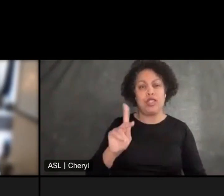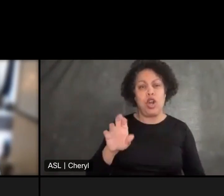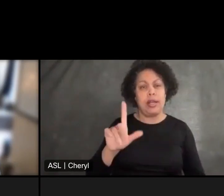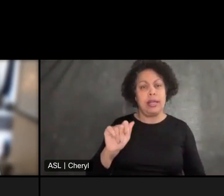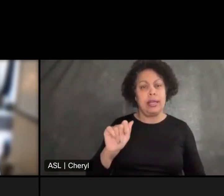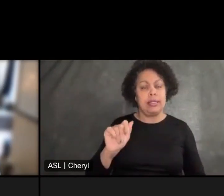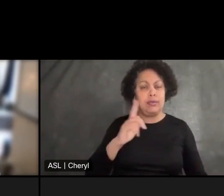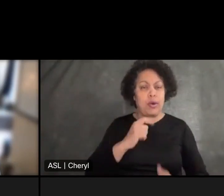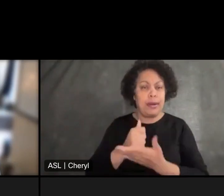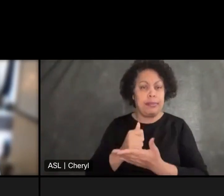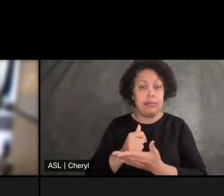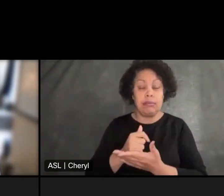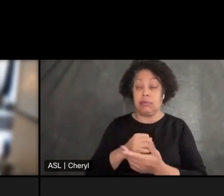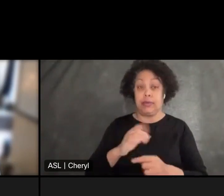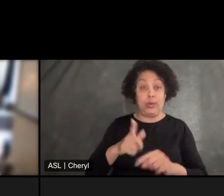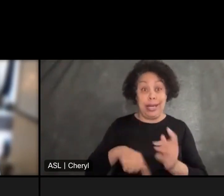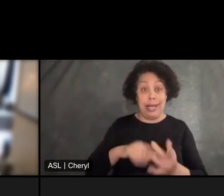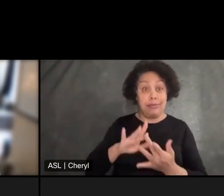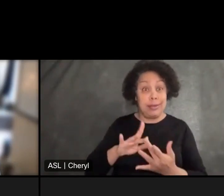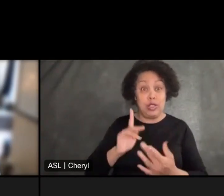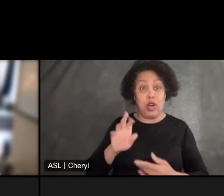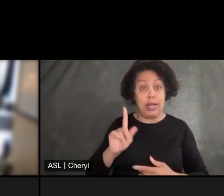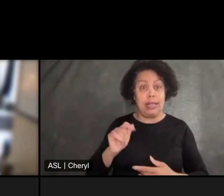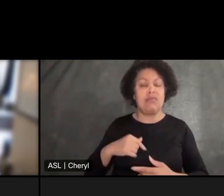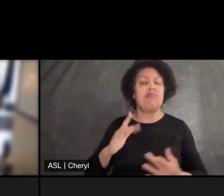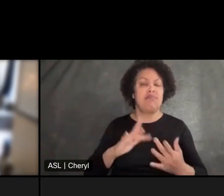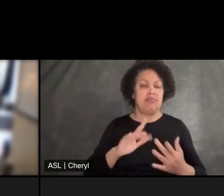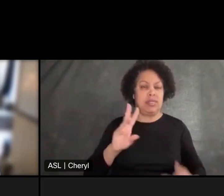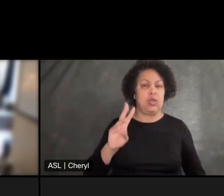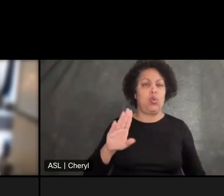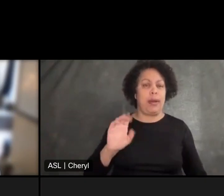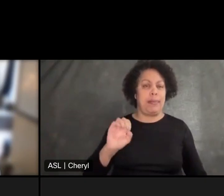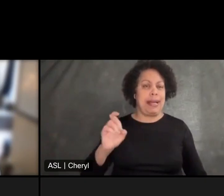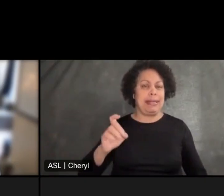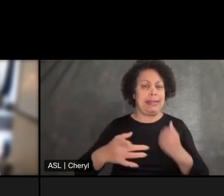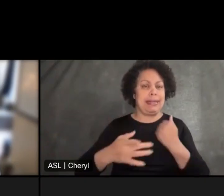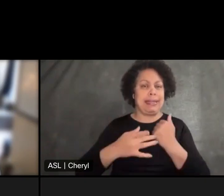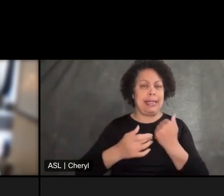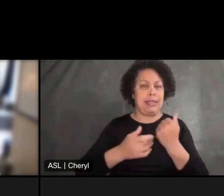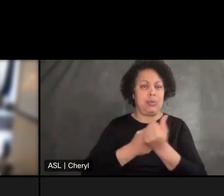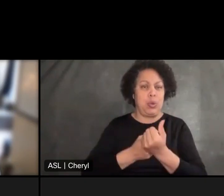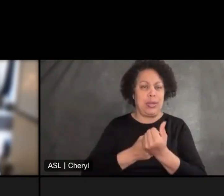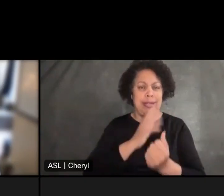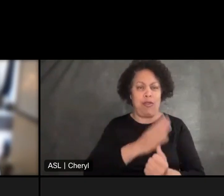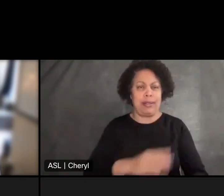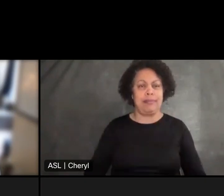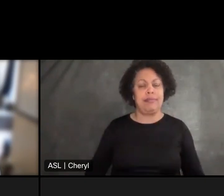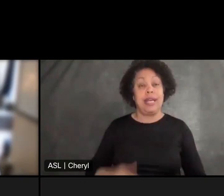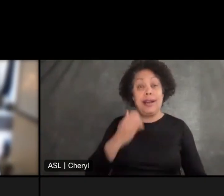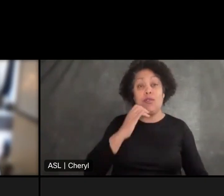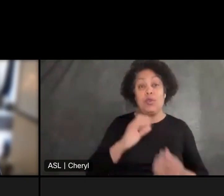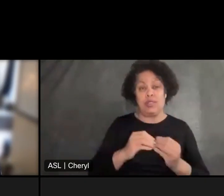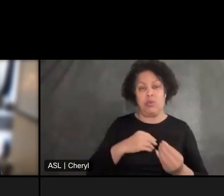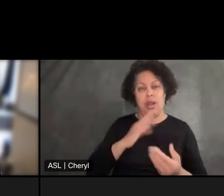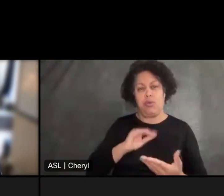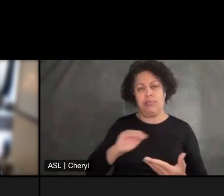you're unable to contact me, please reach out to WebEx tech support. I will post that phone number in the chat box